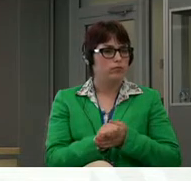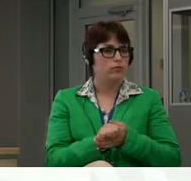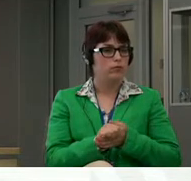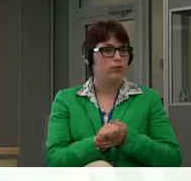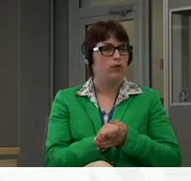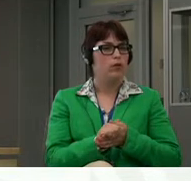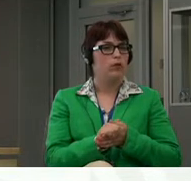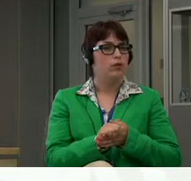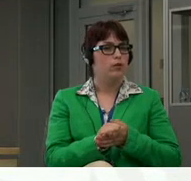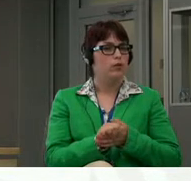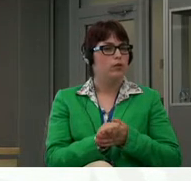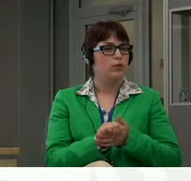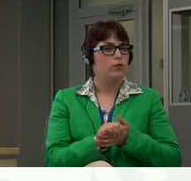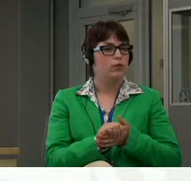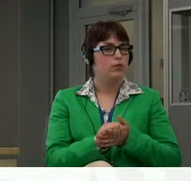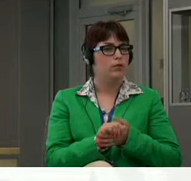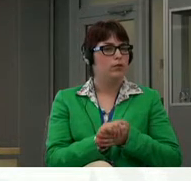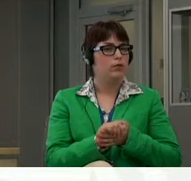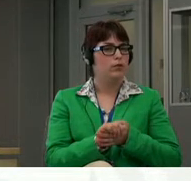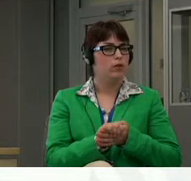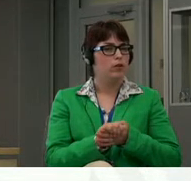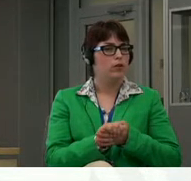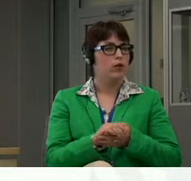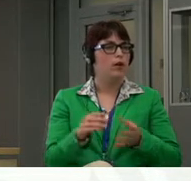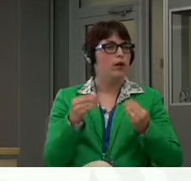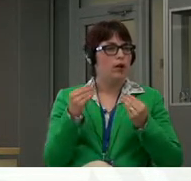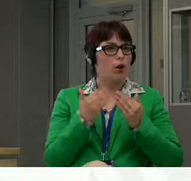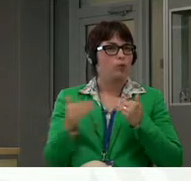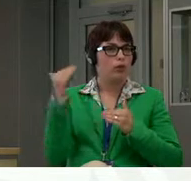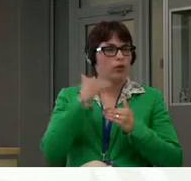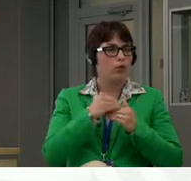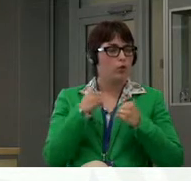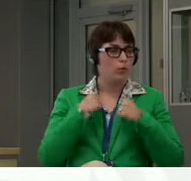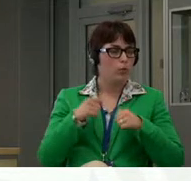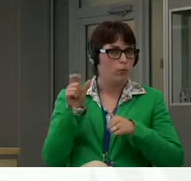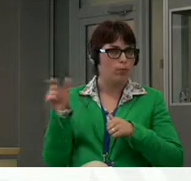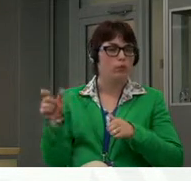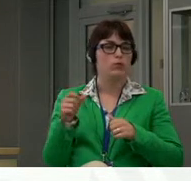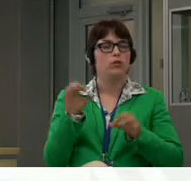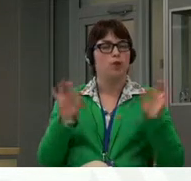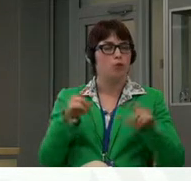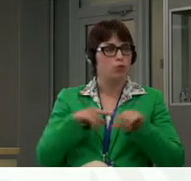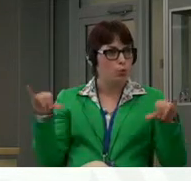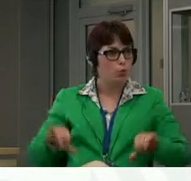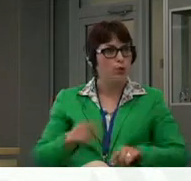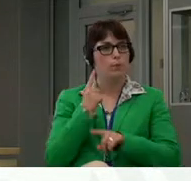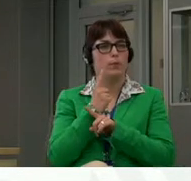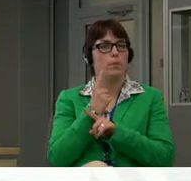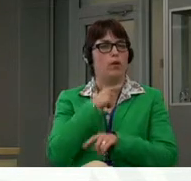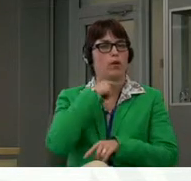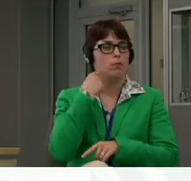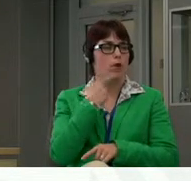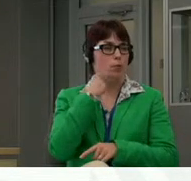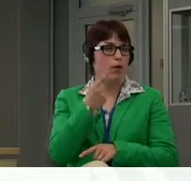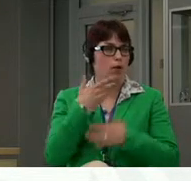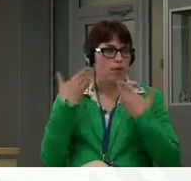So, Mr. Chairperson, Excellencies and delegates, ladies and gentlemen, first of all, let me thank again